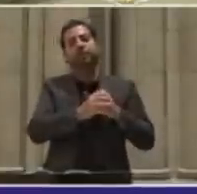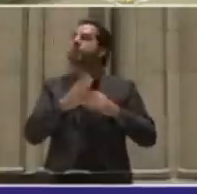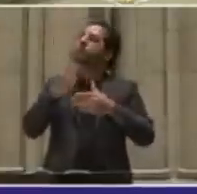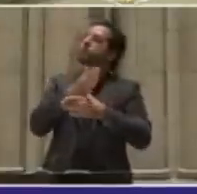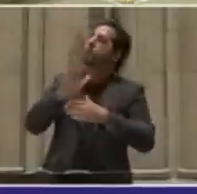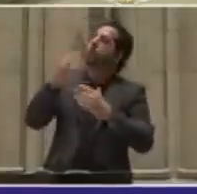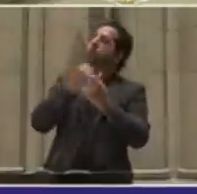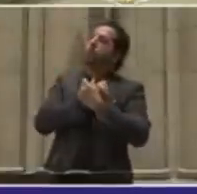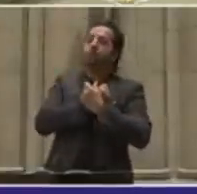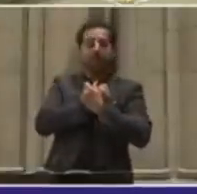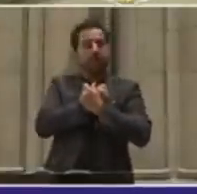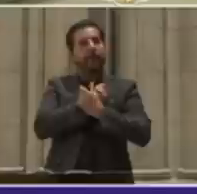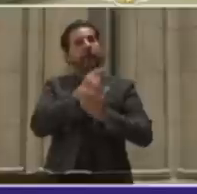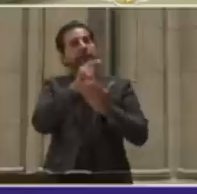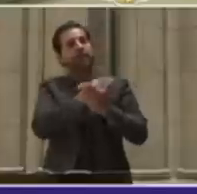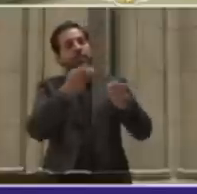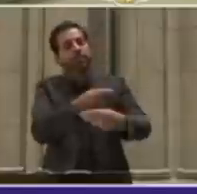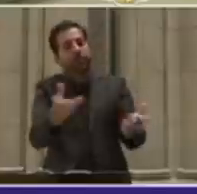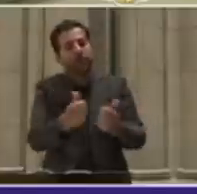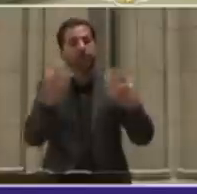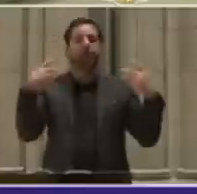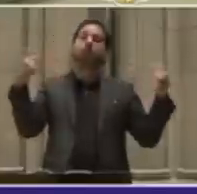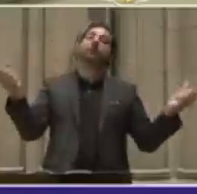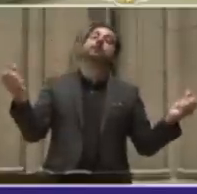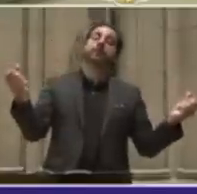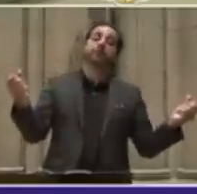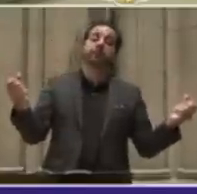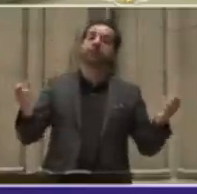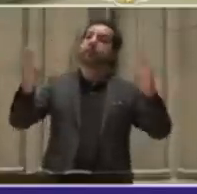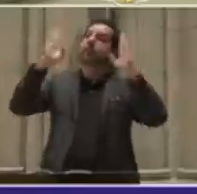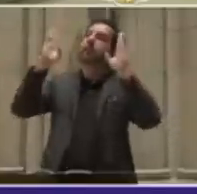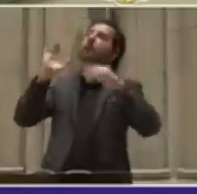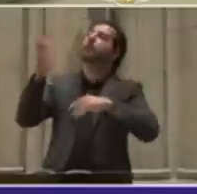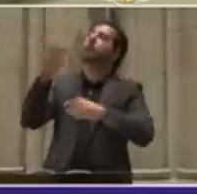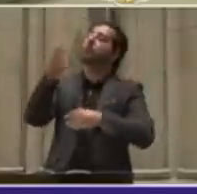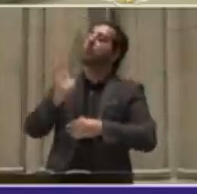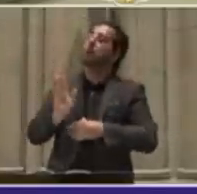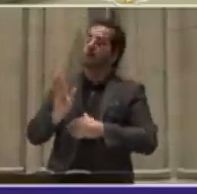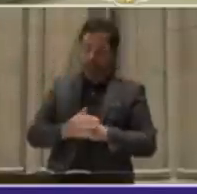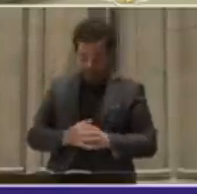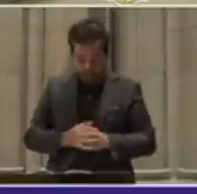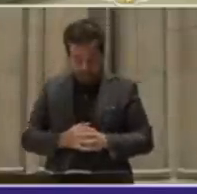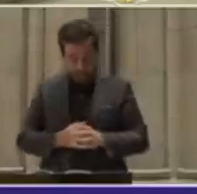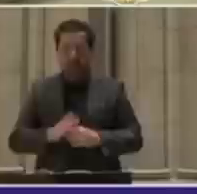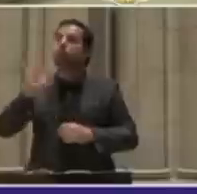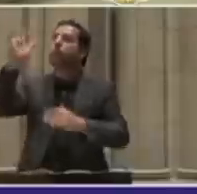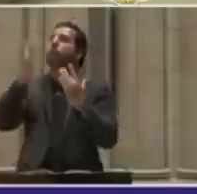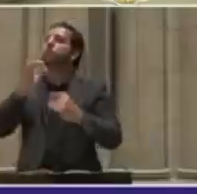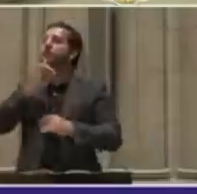love, and spread the gospel with boldness, hear us, O God.